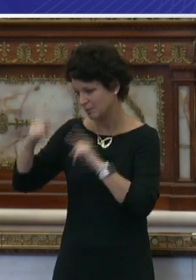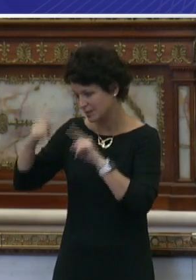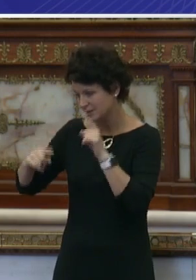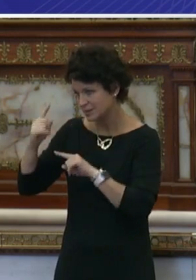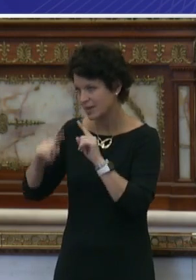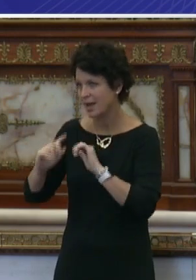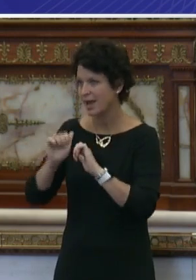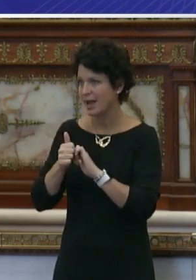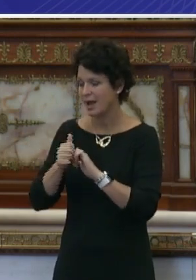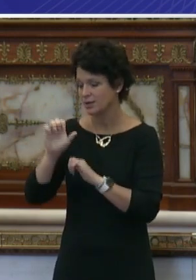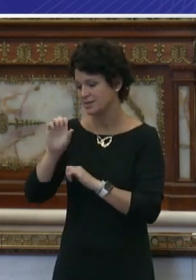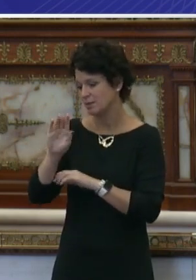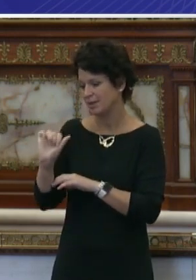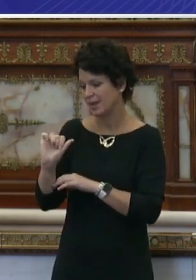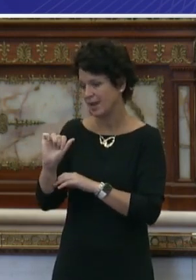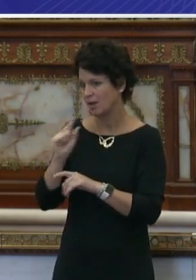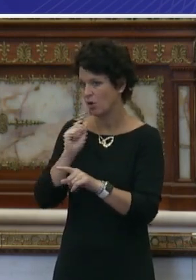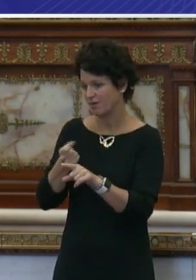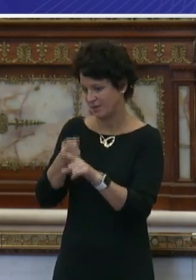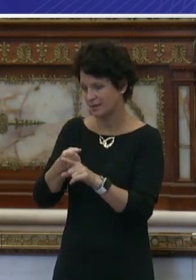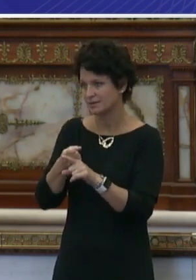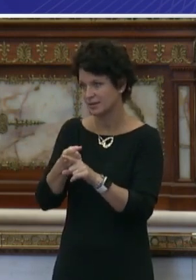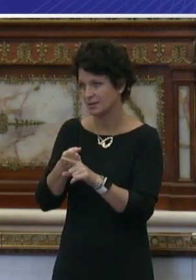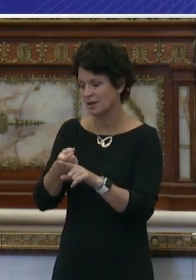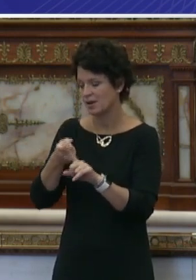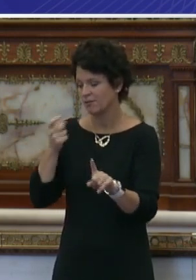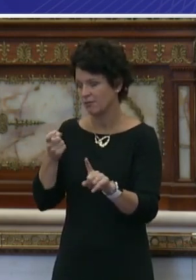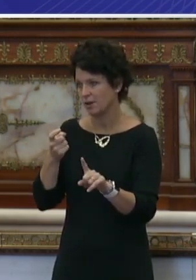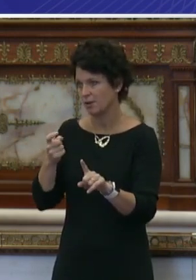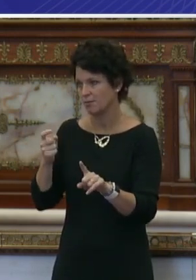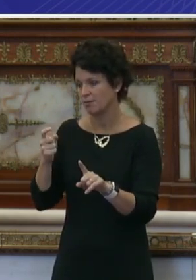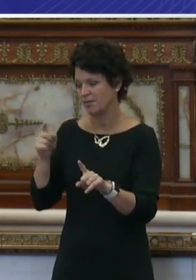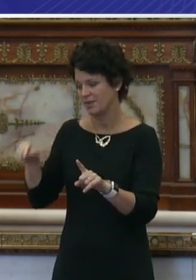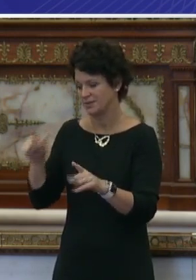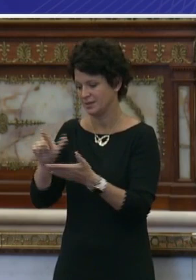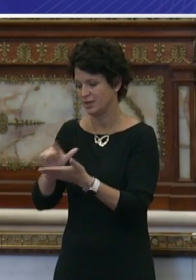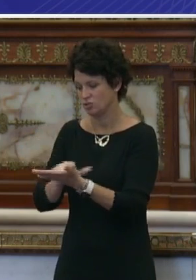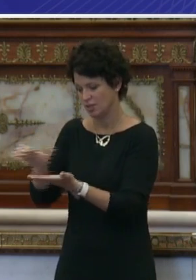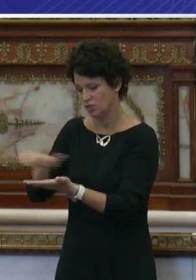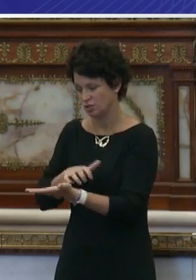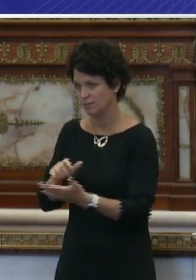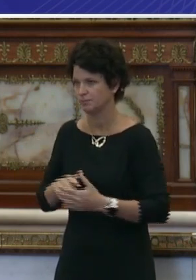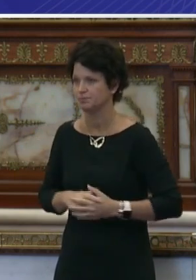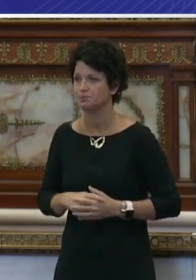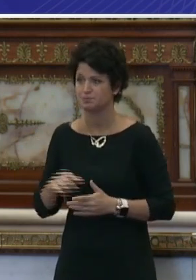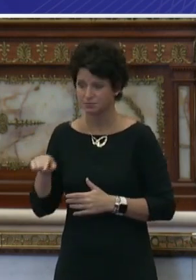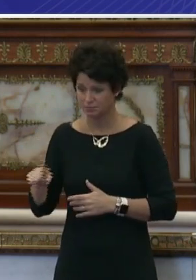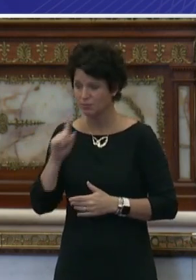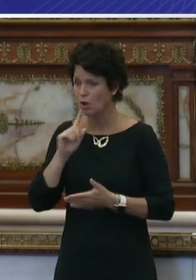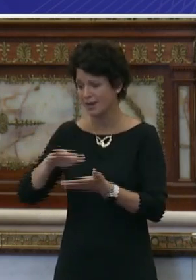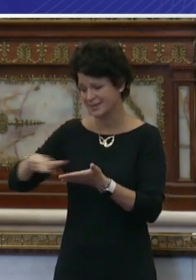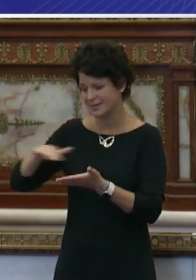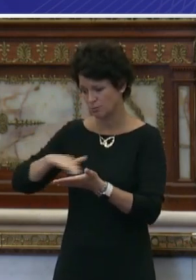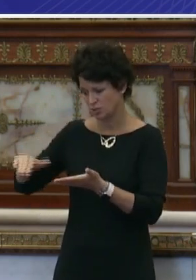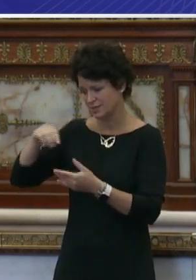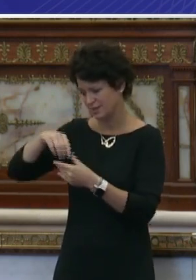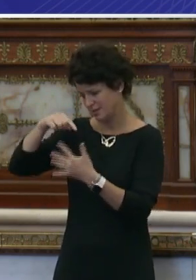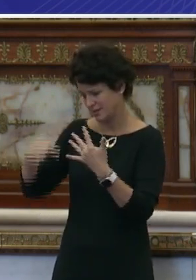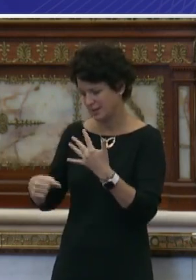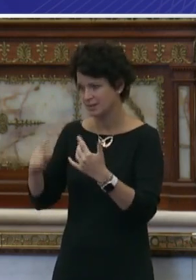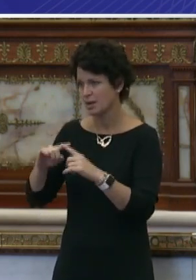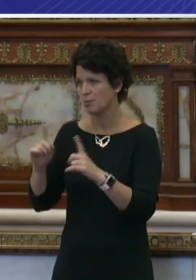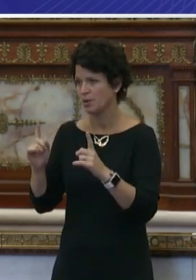the CBAs are affected, how are they affected by it or impacted by this legislation? So there's exemptions in this, but